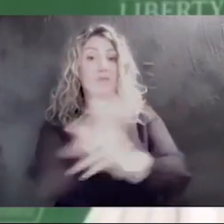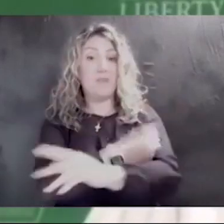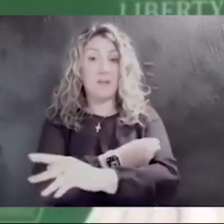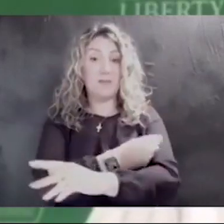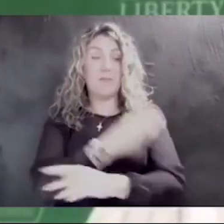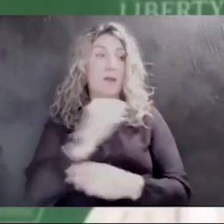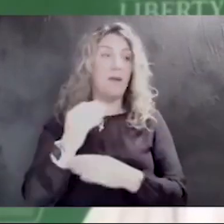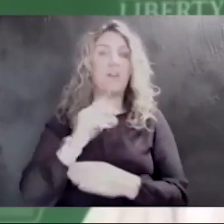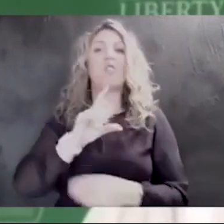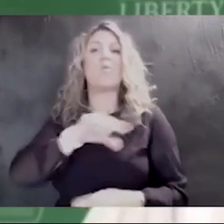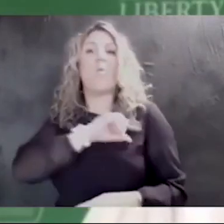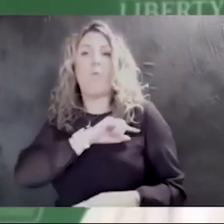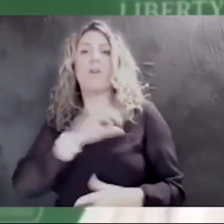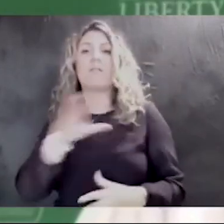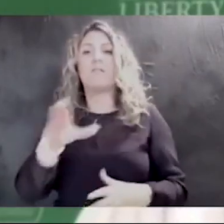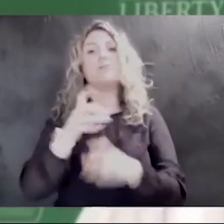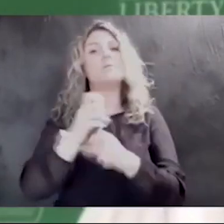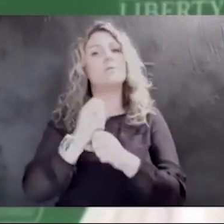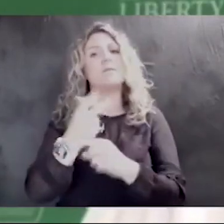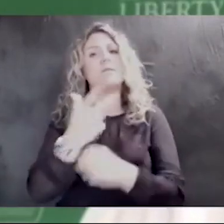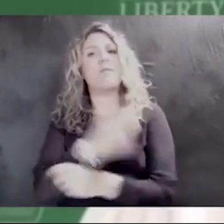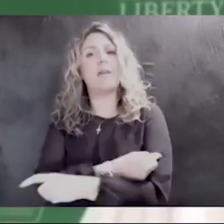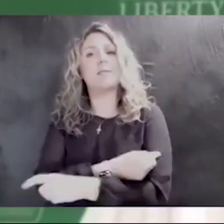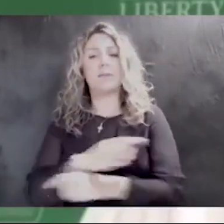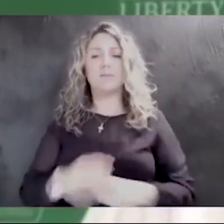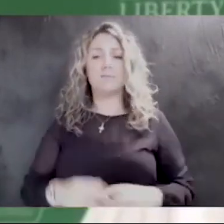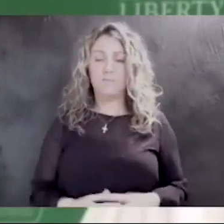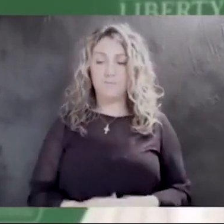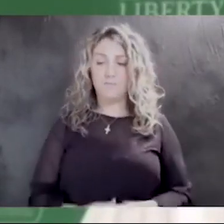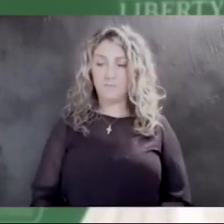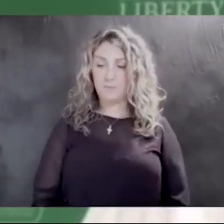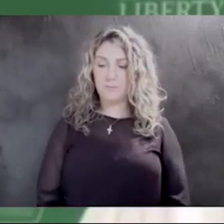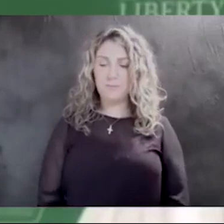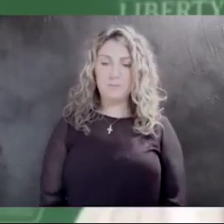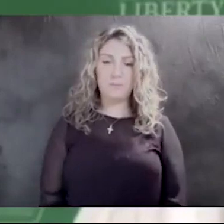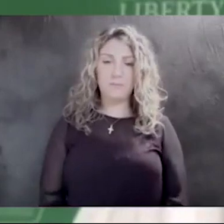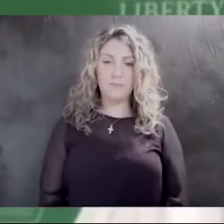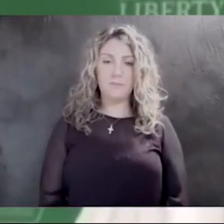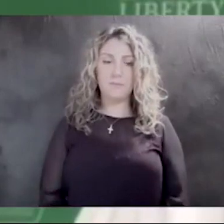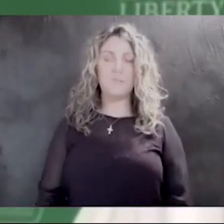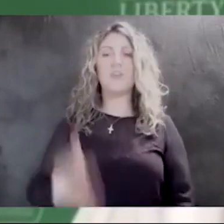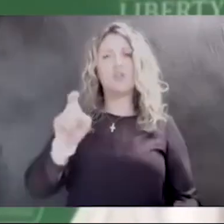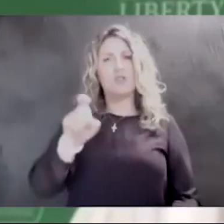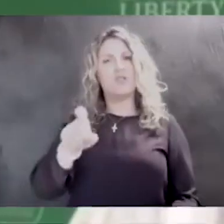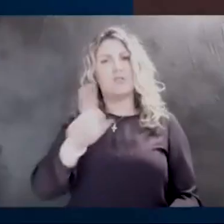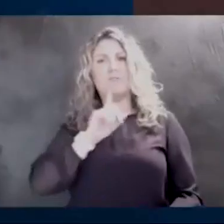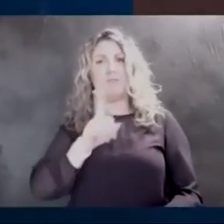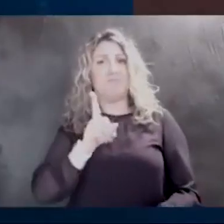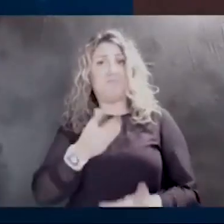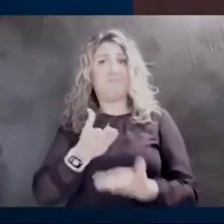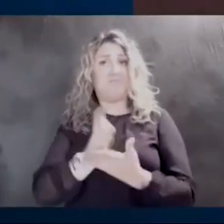for vaccines, get them vaccinated, I think it should be reasonably okay.